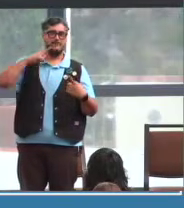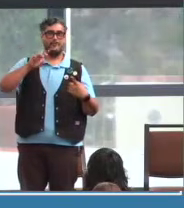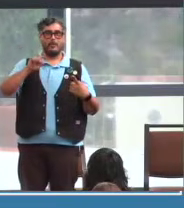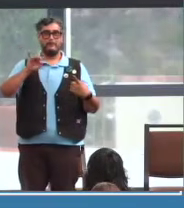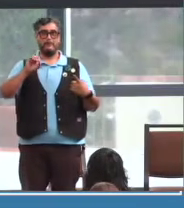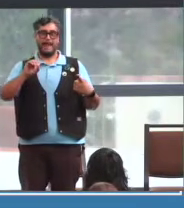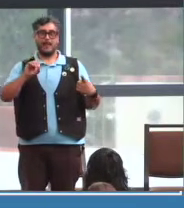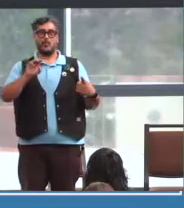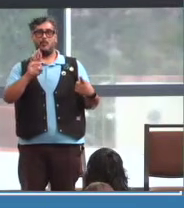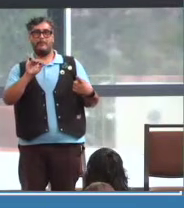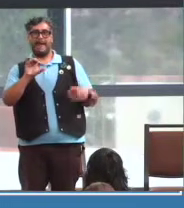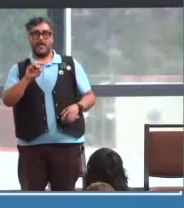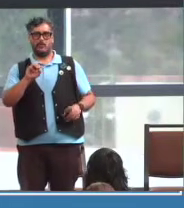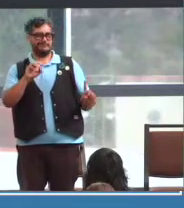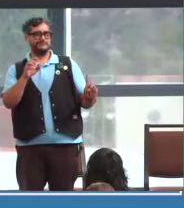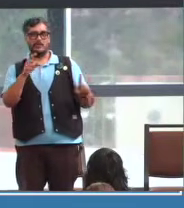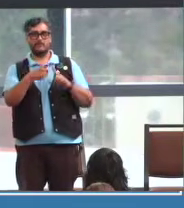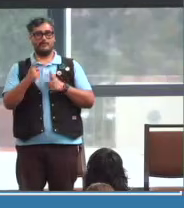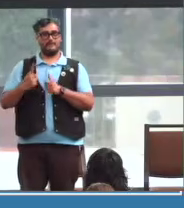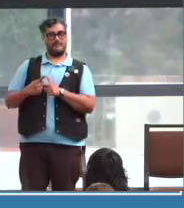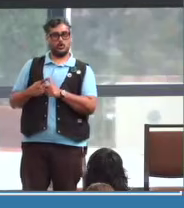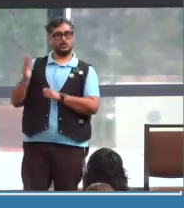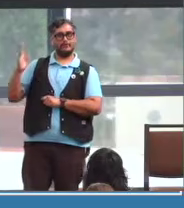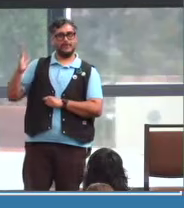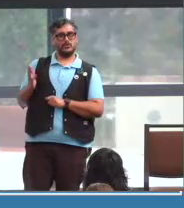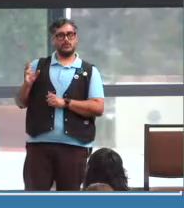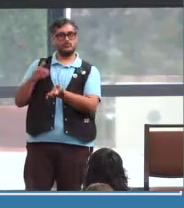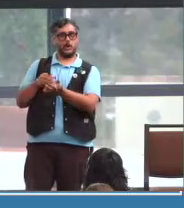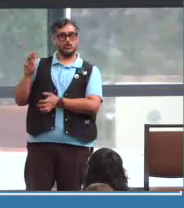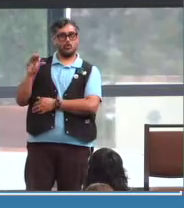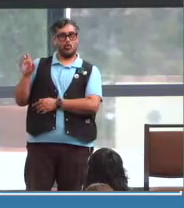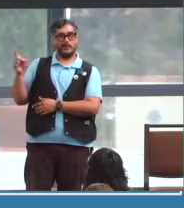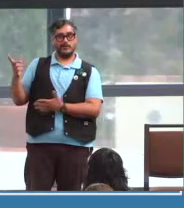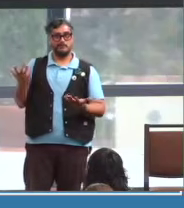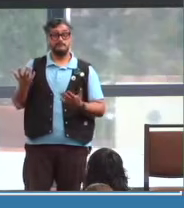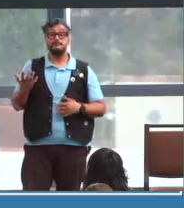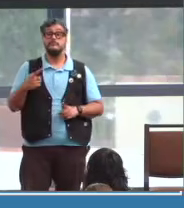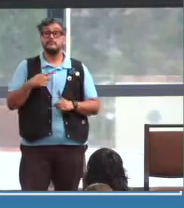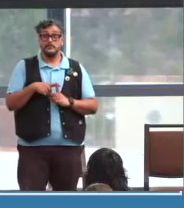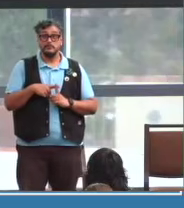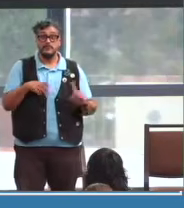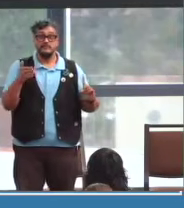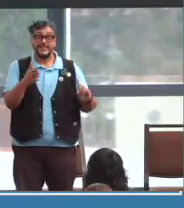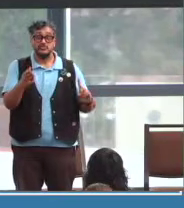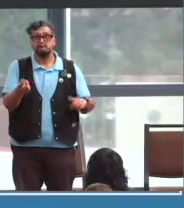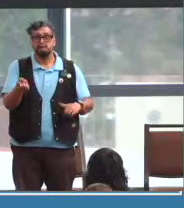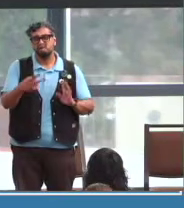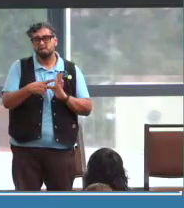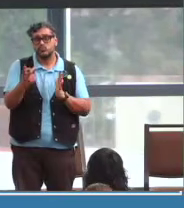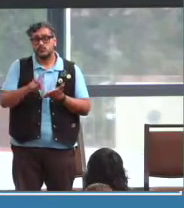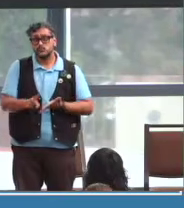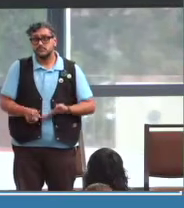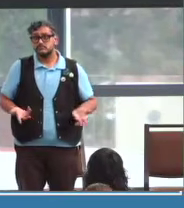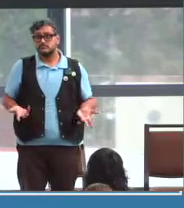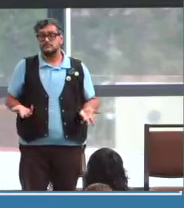discussing. Then it's fatty fish, high in omega-3s, maybe 2 servings per week. And then a little bit less than that